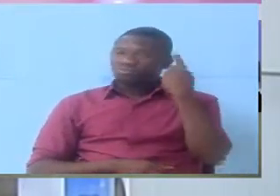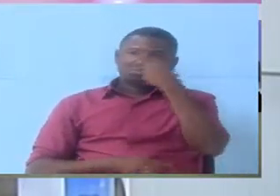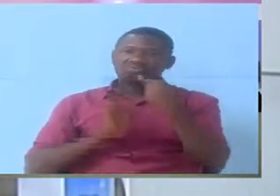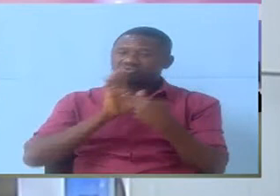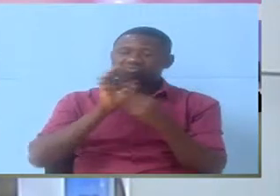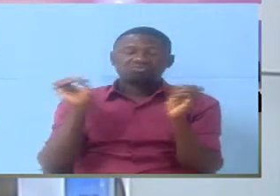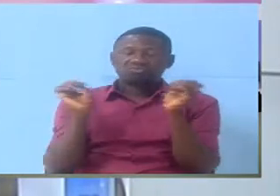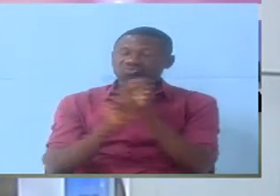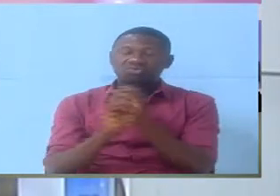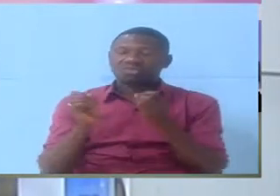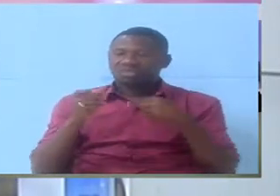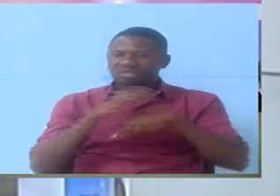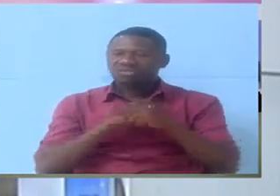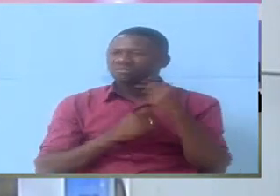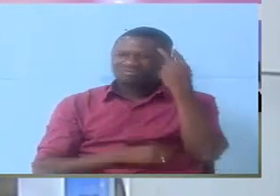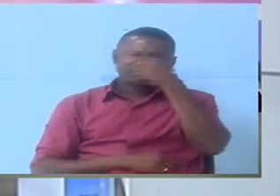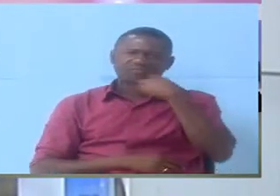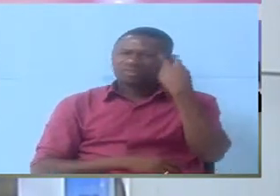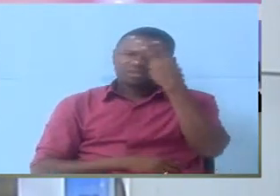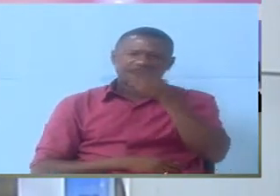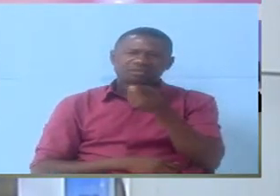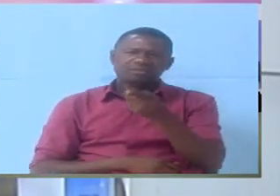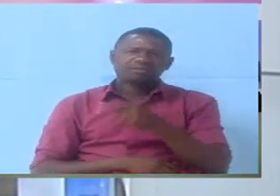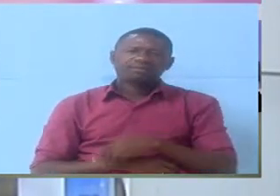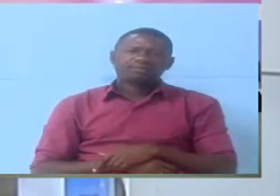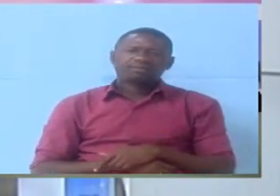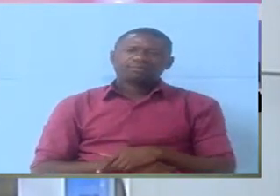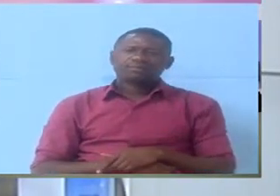You said you were traumatized.